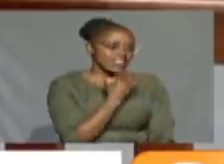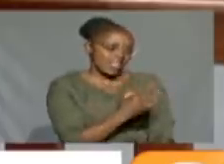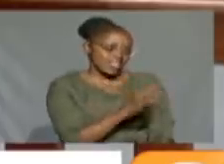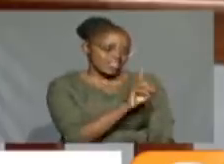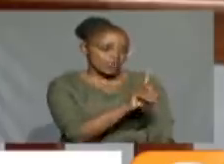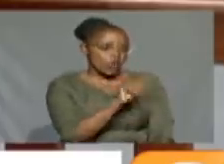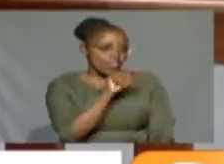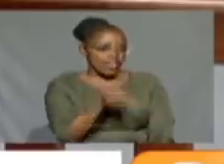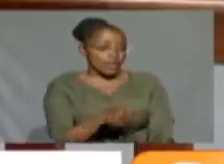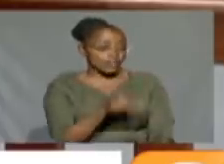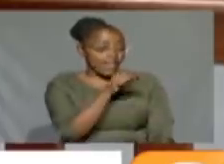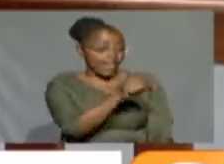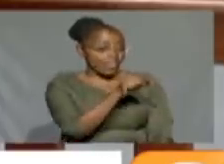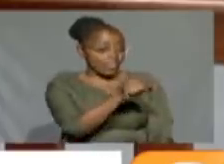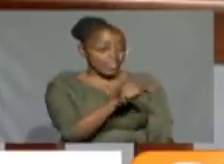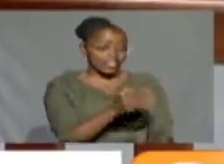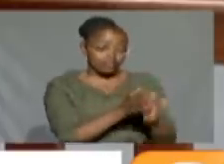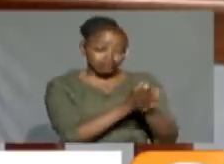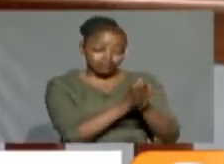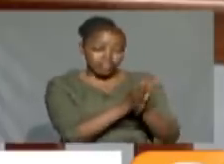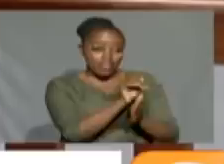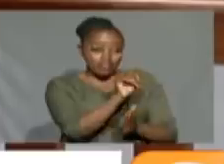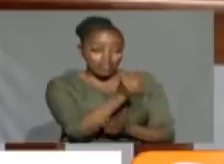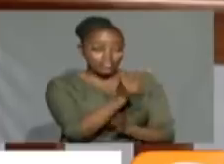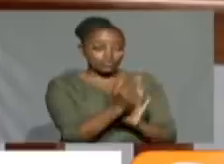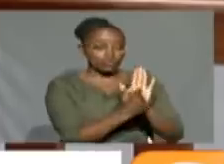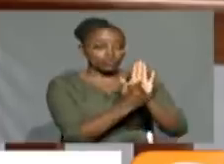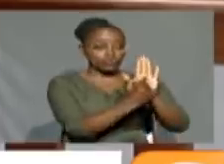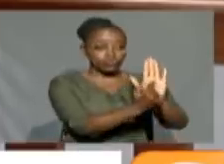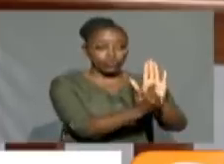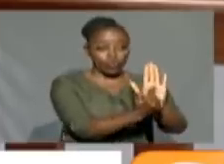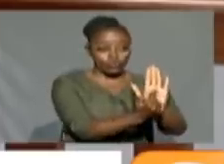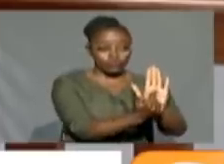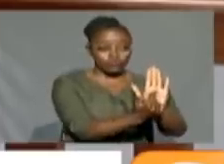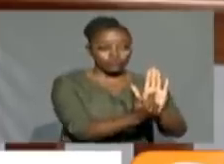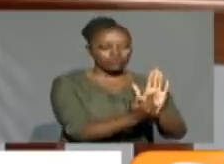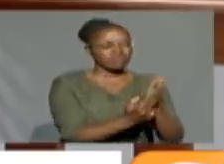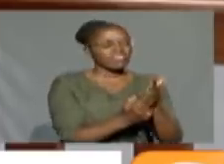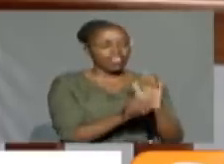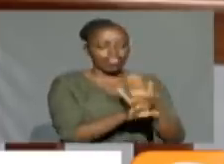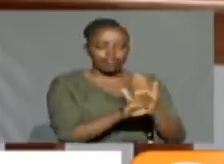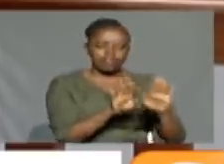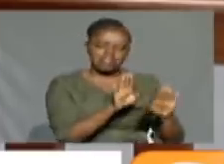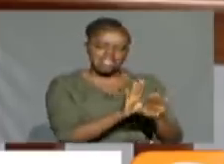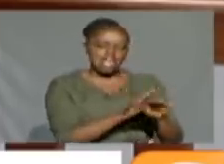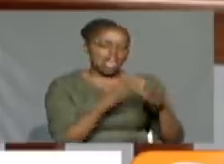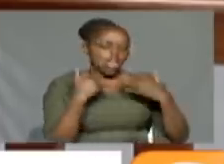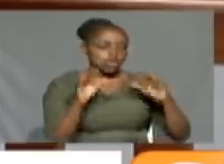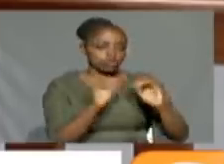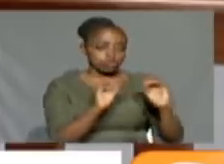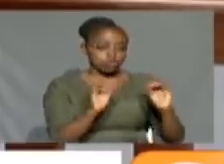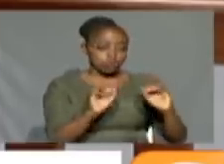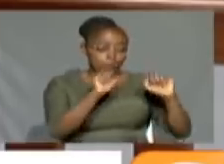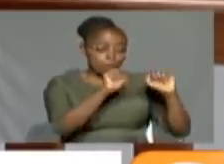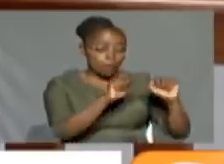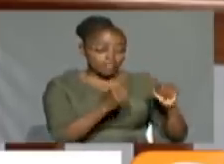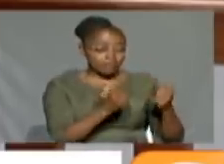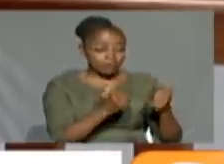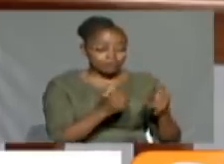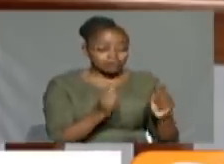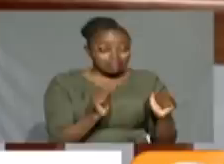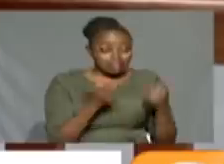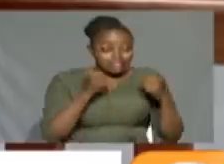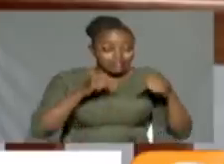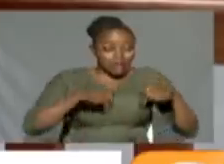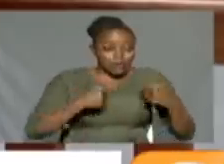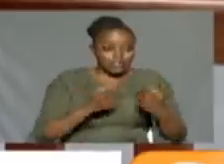301,000. And that gave us the first signal that all was not lost and that we could bail ourselves out.